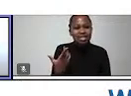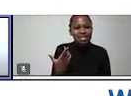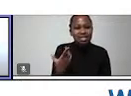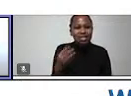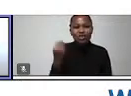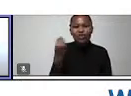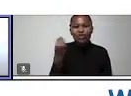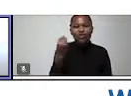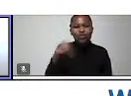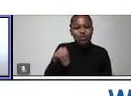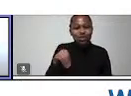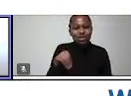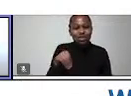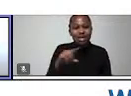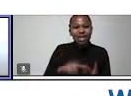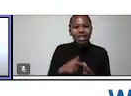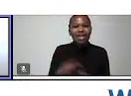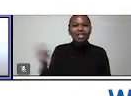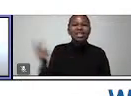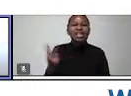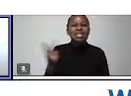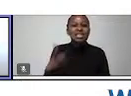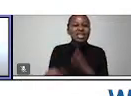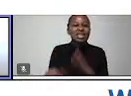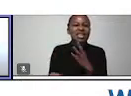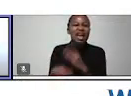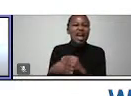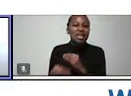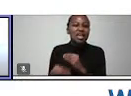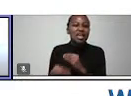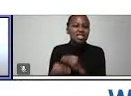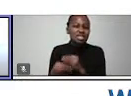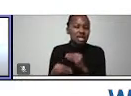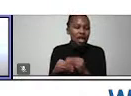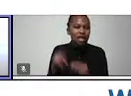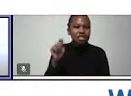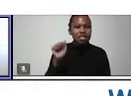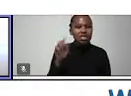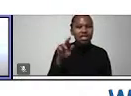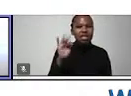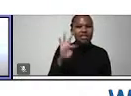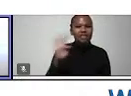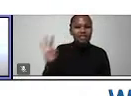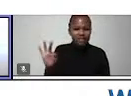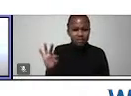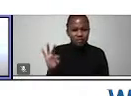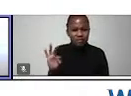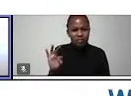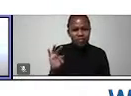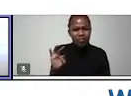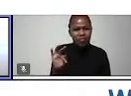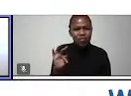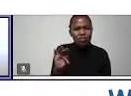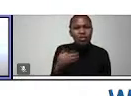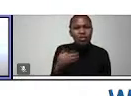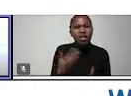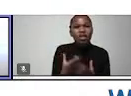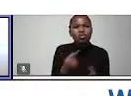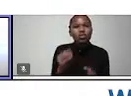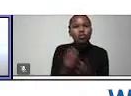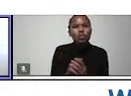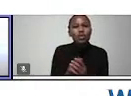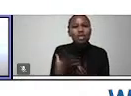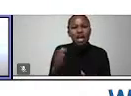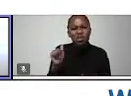then the second column shows the additional tariff that is applicable without AGOA on the